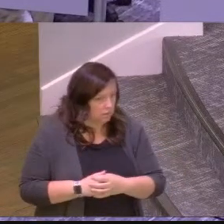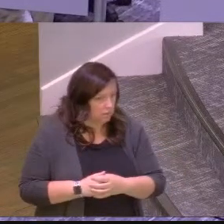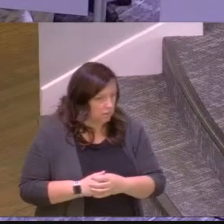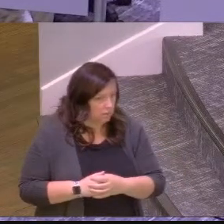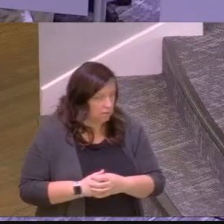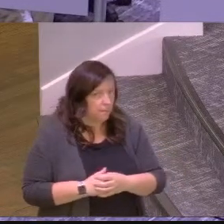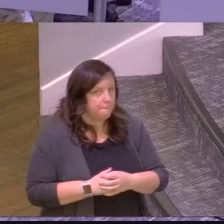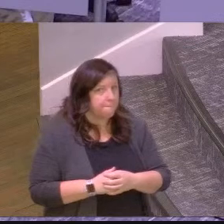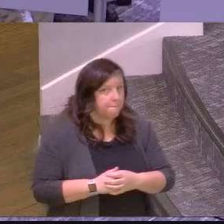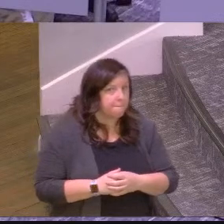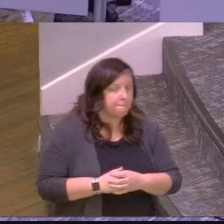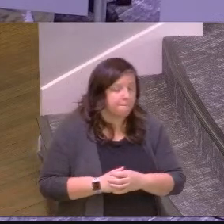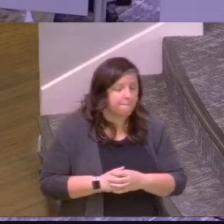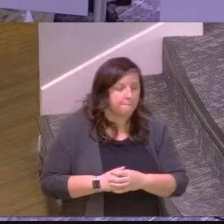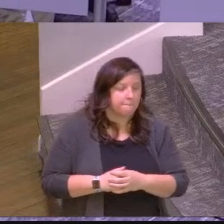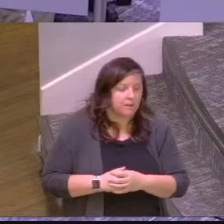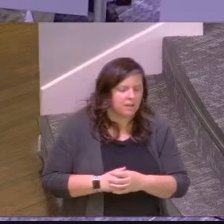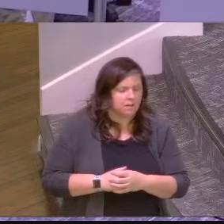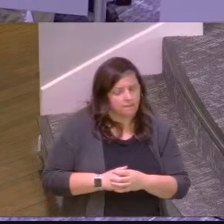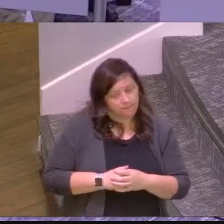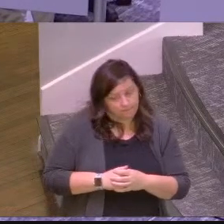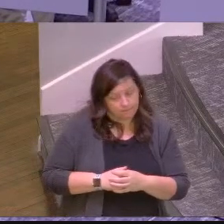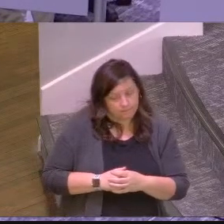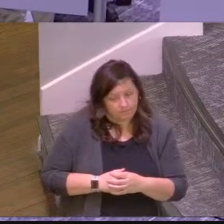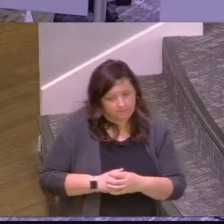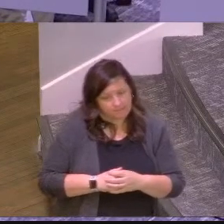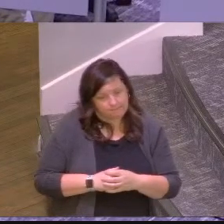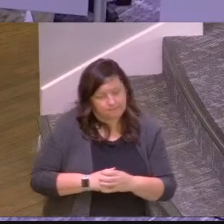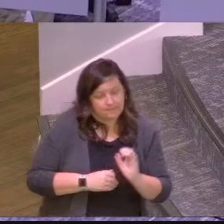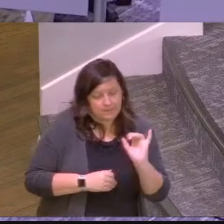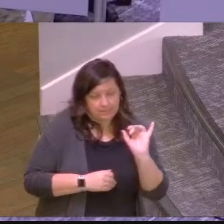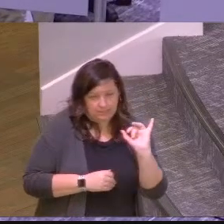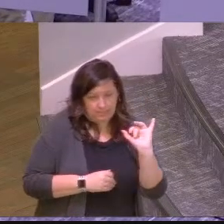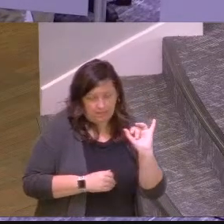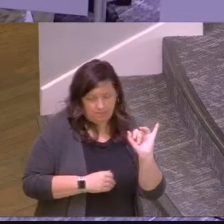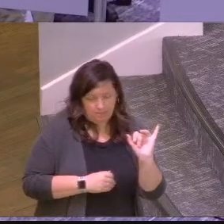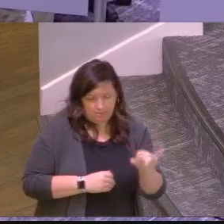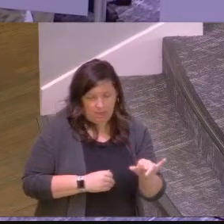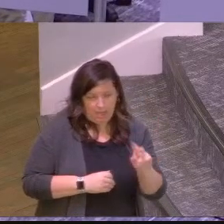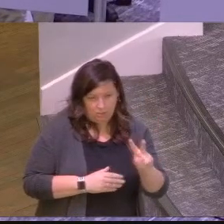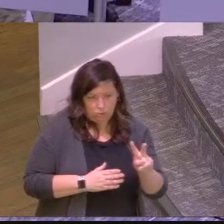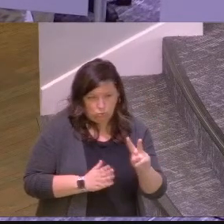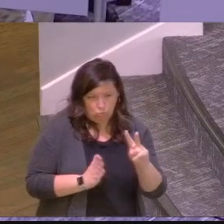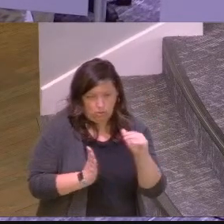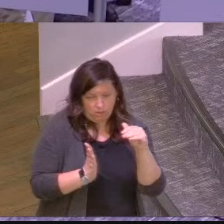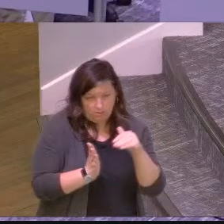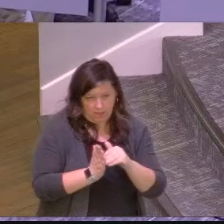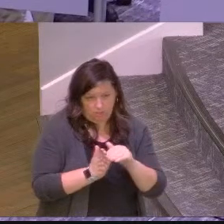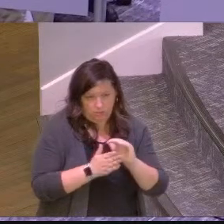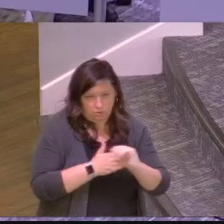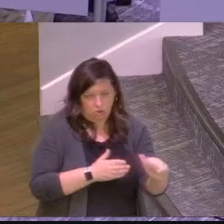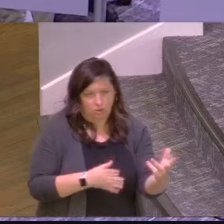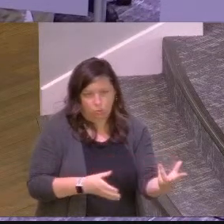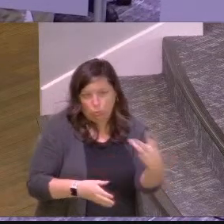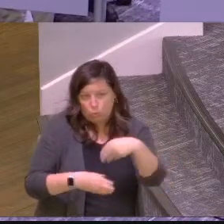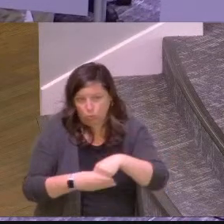Does that $2,000 roll into the